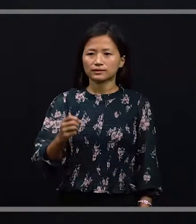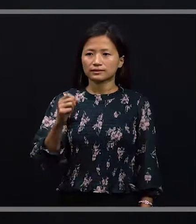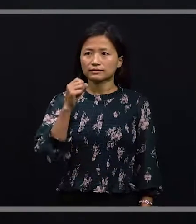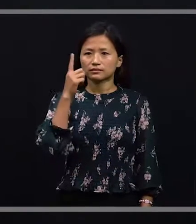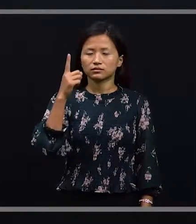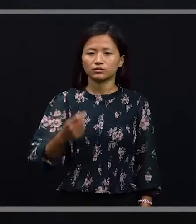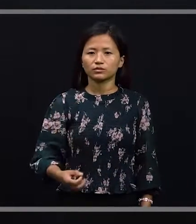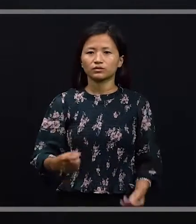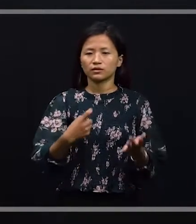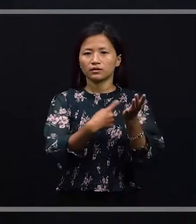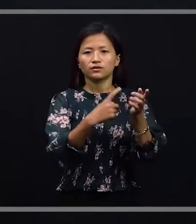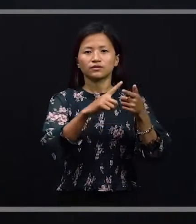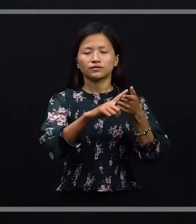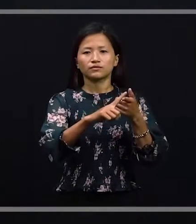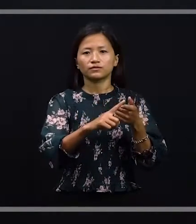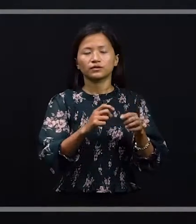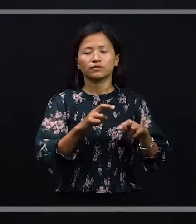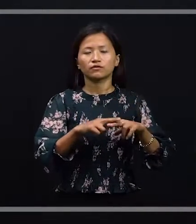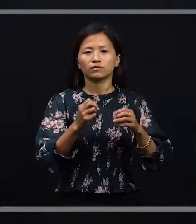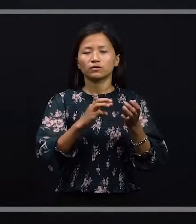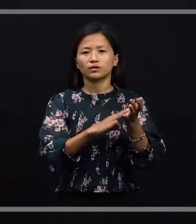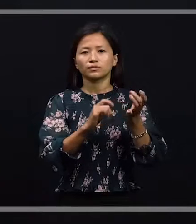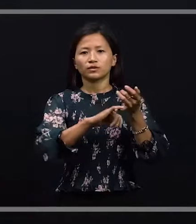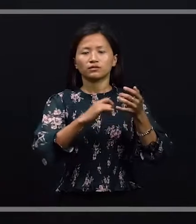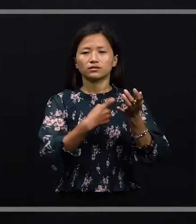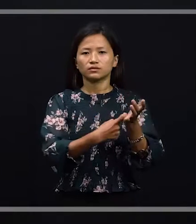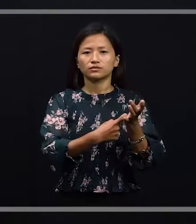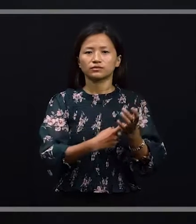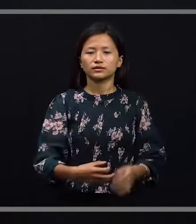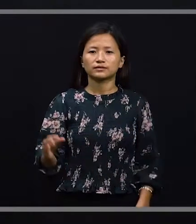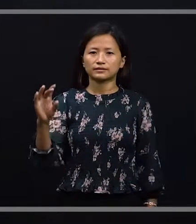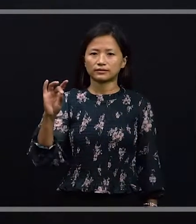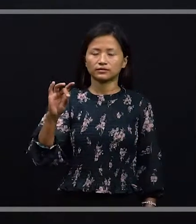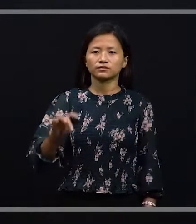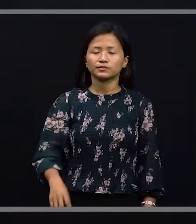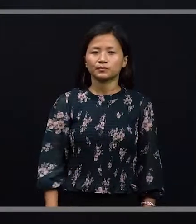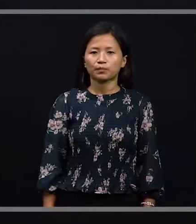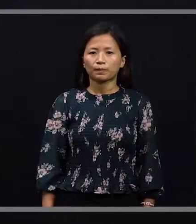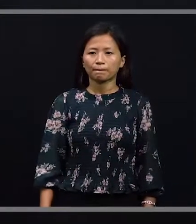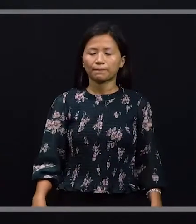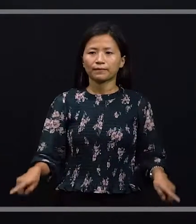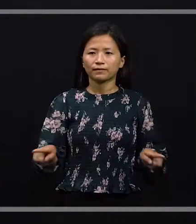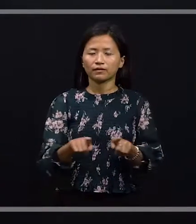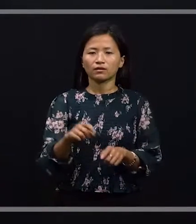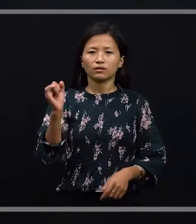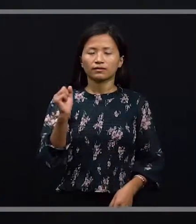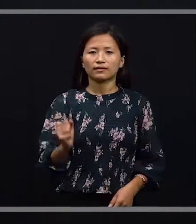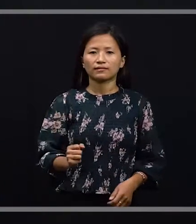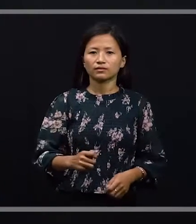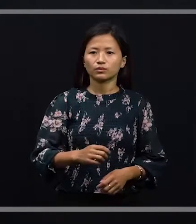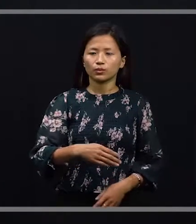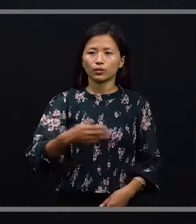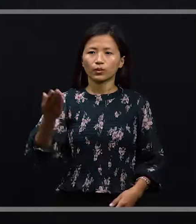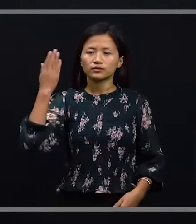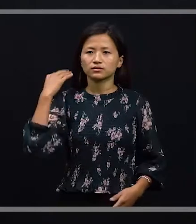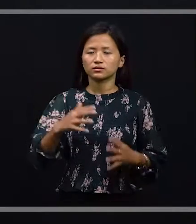about what the reformers did, okay? So in these reformers, they saw that in Western culture, even the